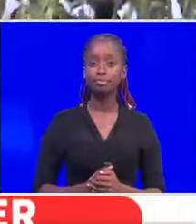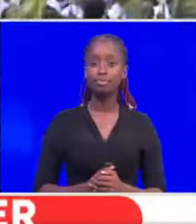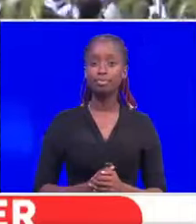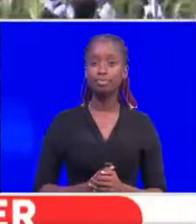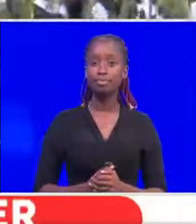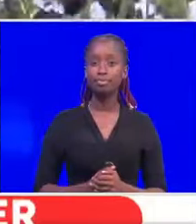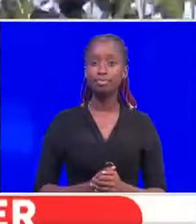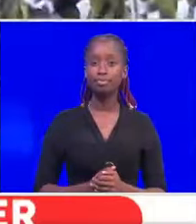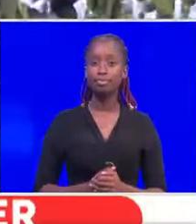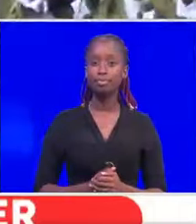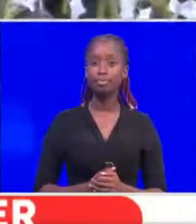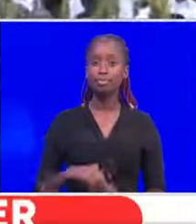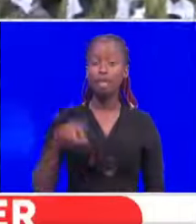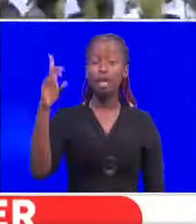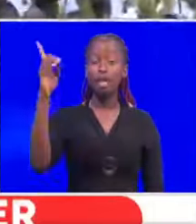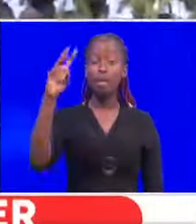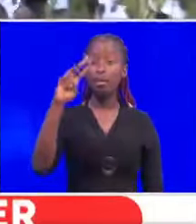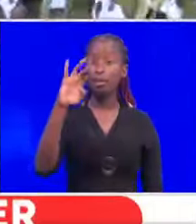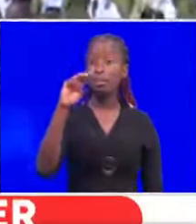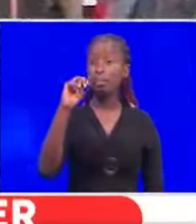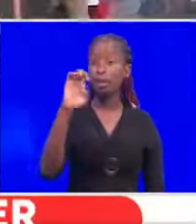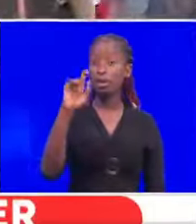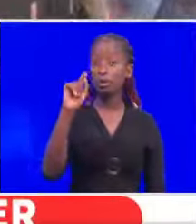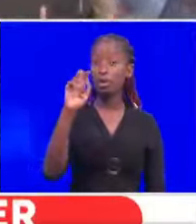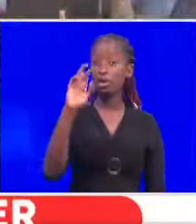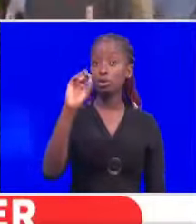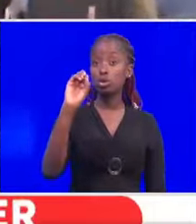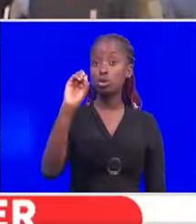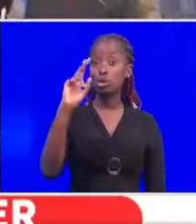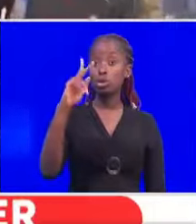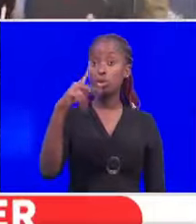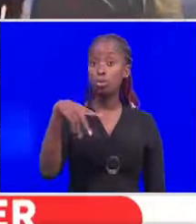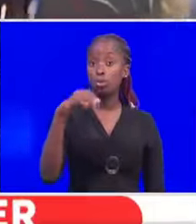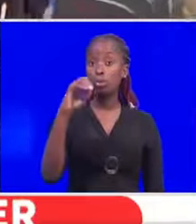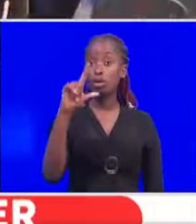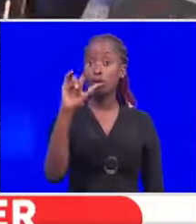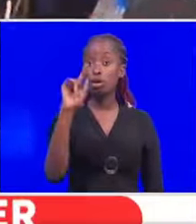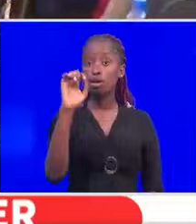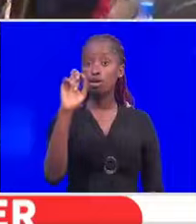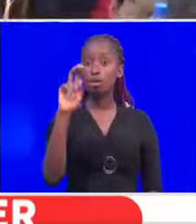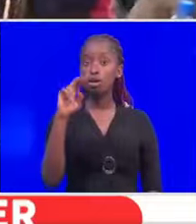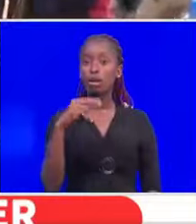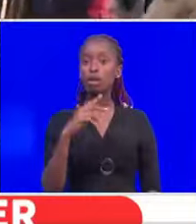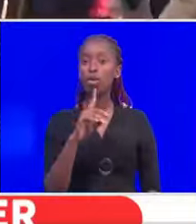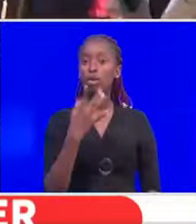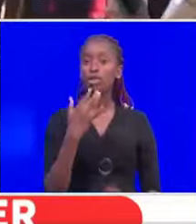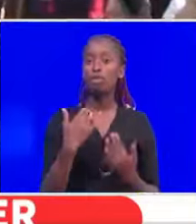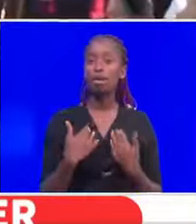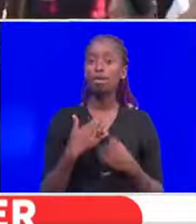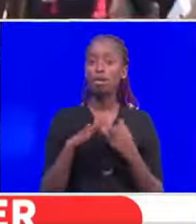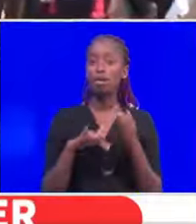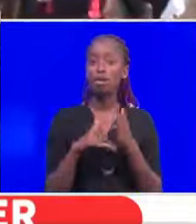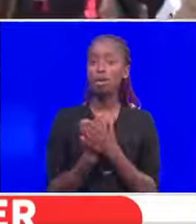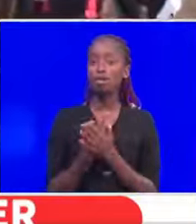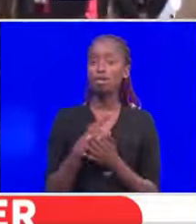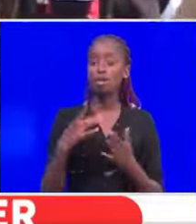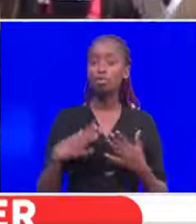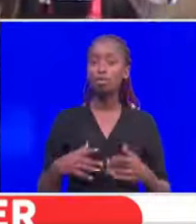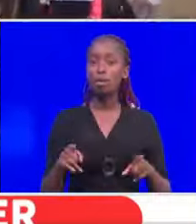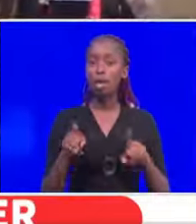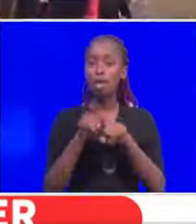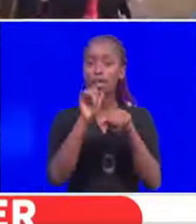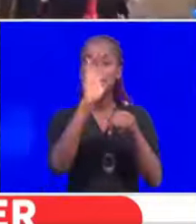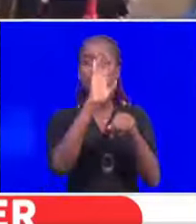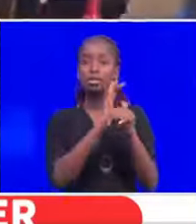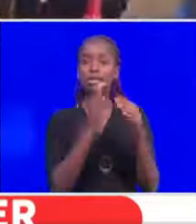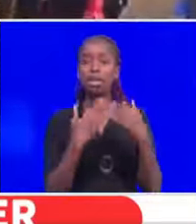Nairobi Metropolitan Archbishop Philip Anyolo has cautioned Catholic priests against conducting blessings for same-sex couples, as the church